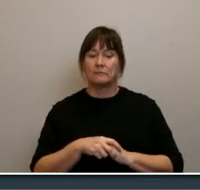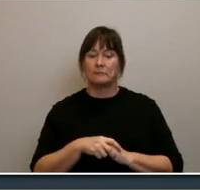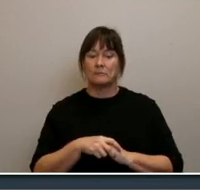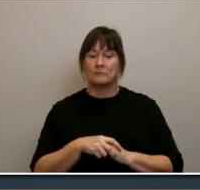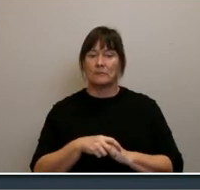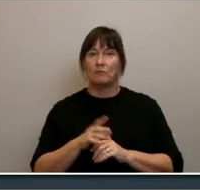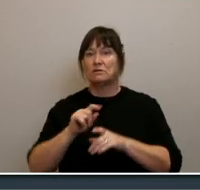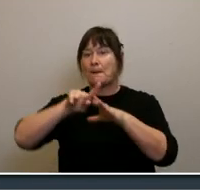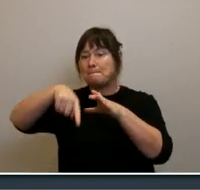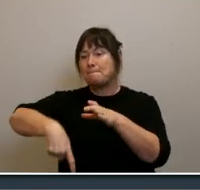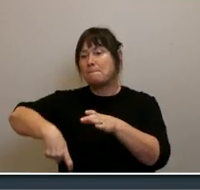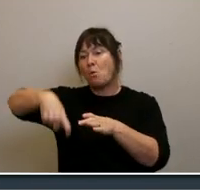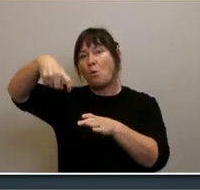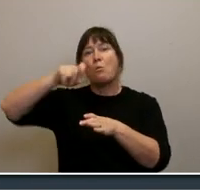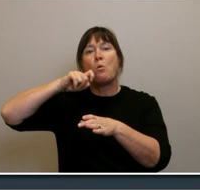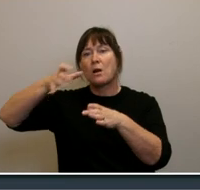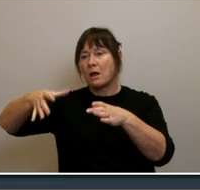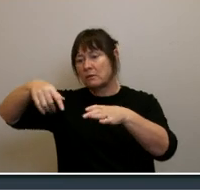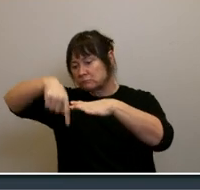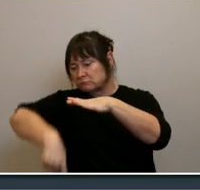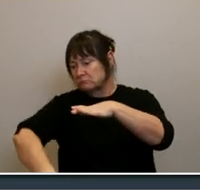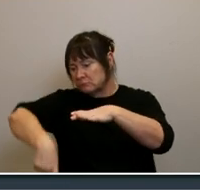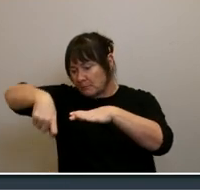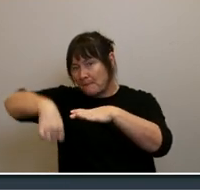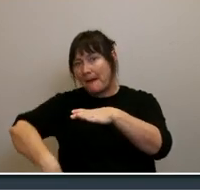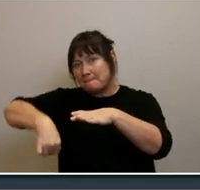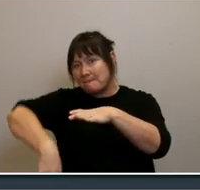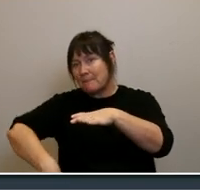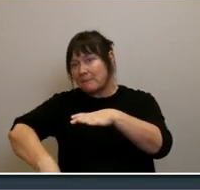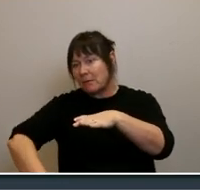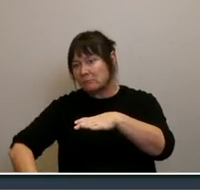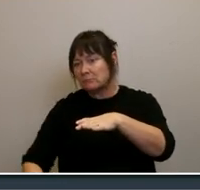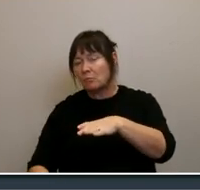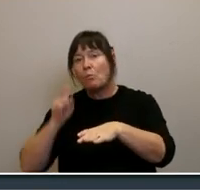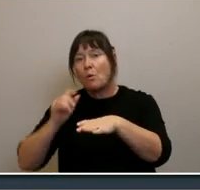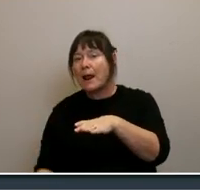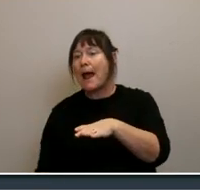in some bores is questionable. I don't have the details, but